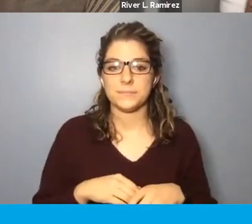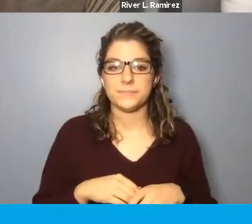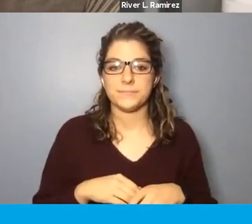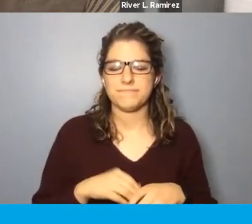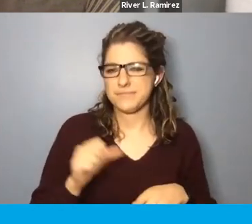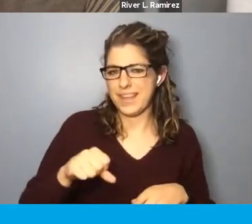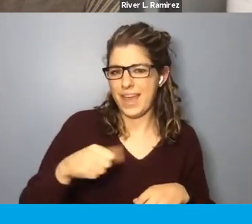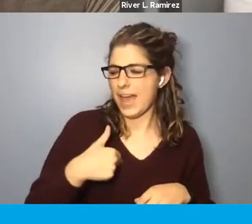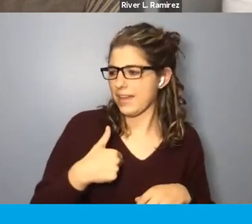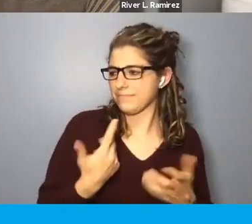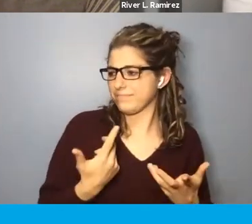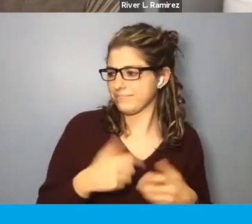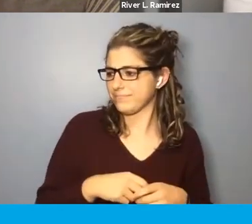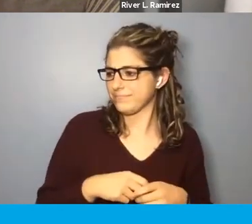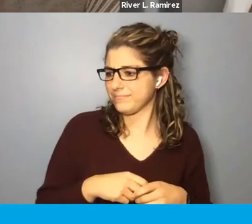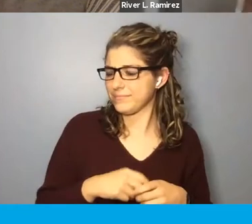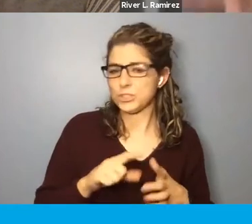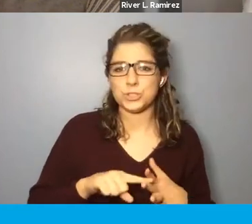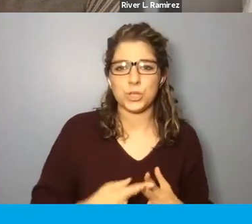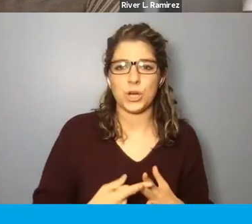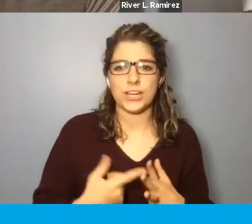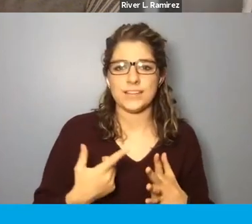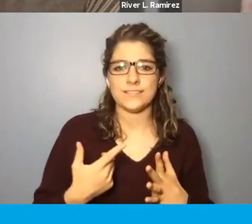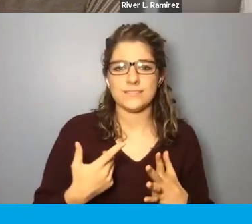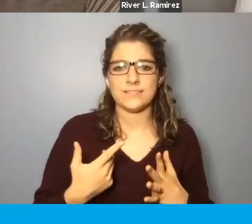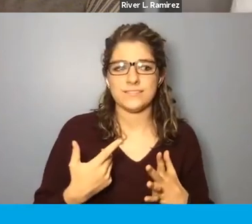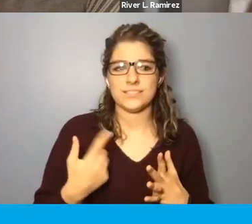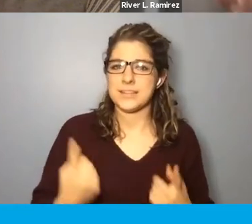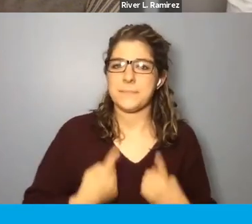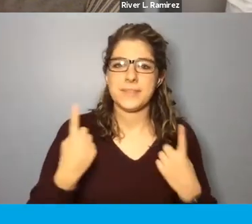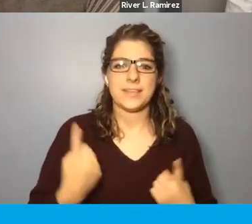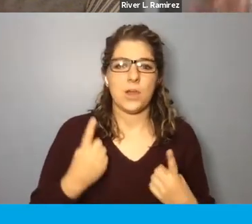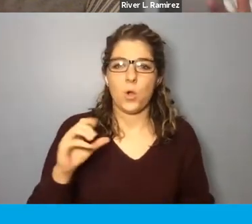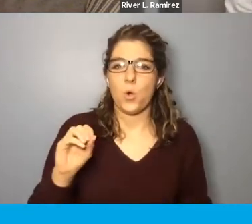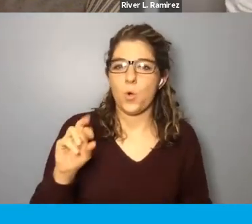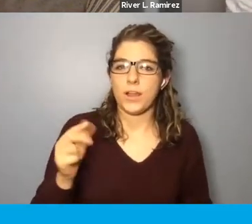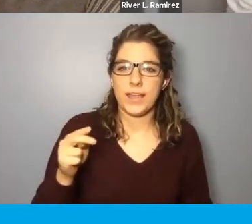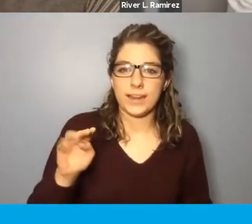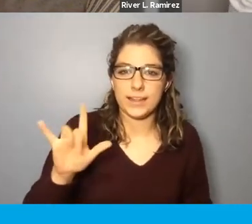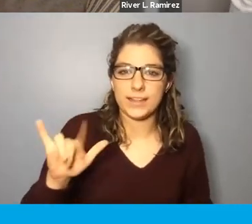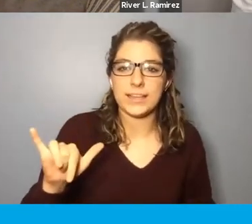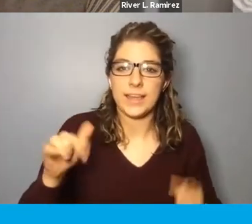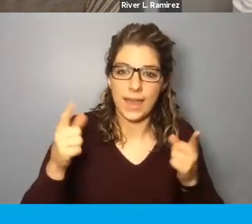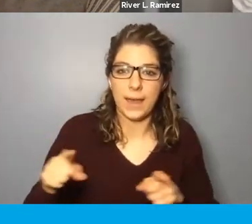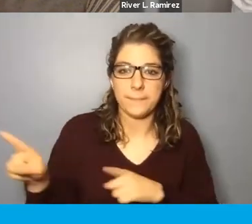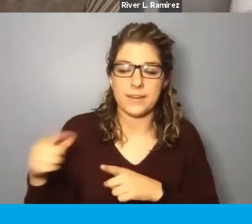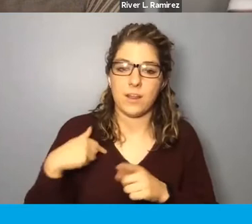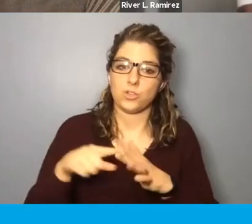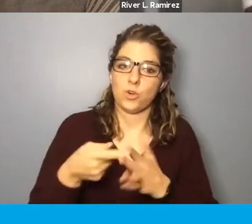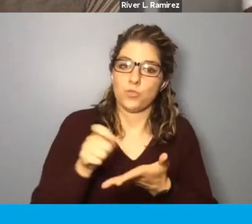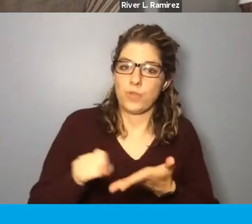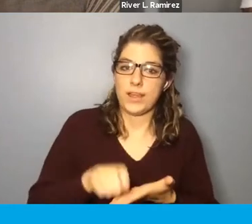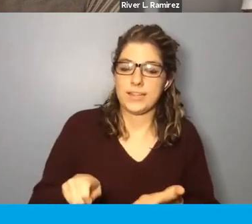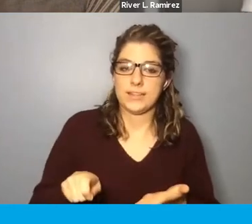Yeah, I don't it just started it's just something that organically happened. And then I started writing.